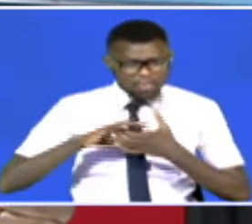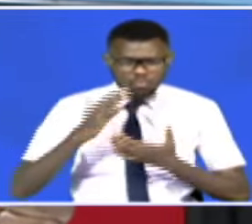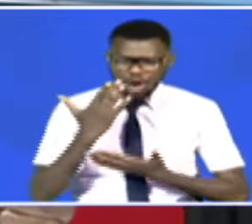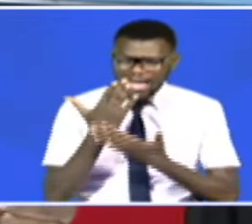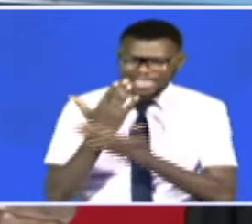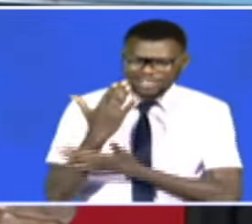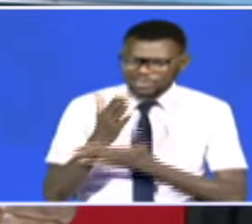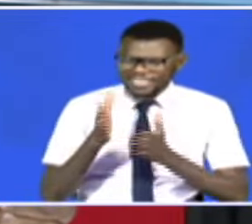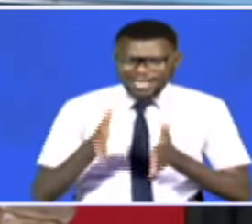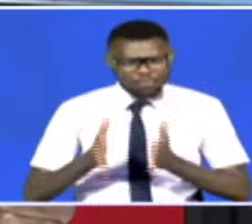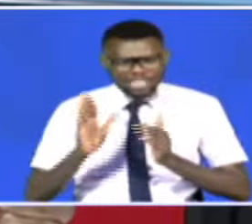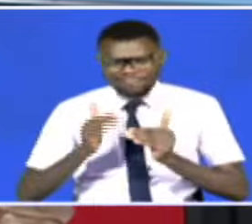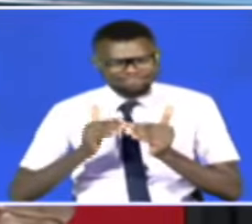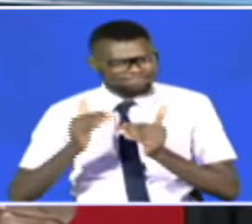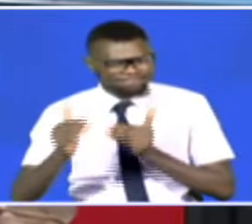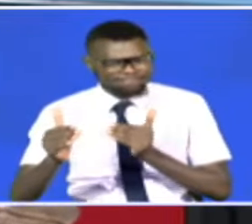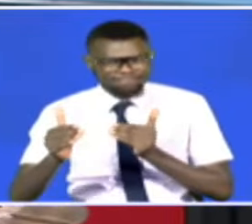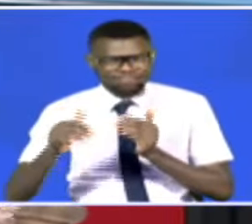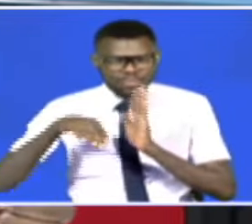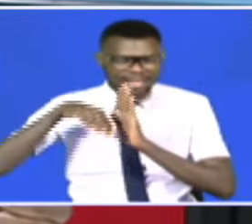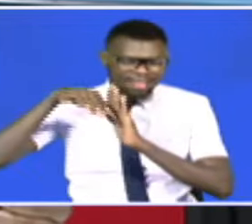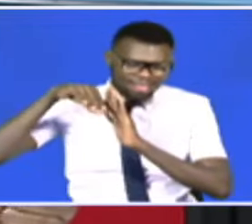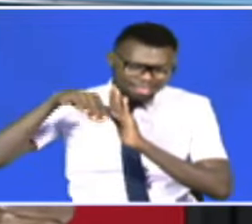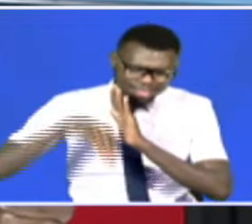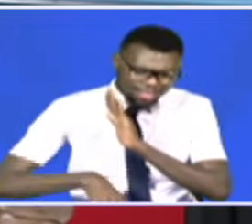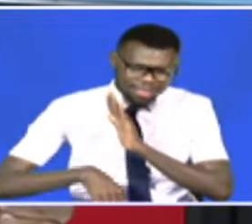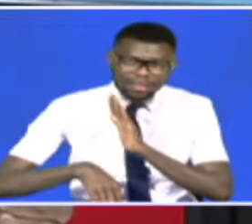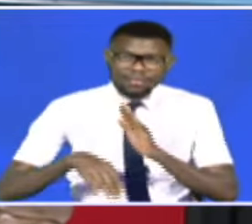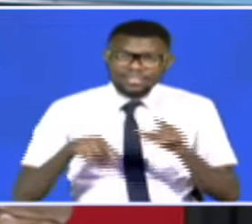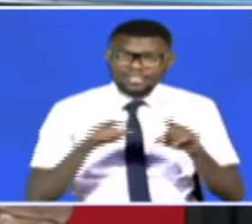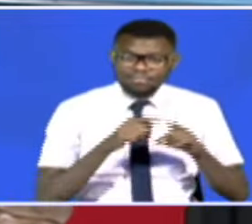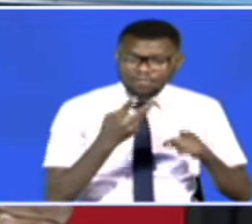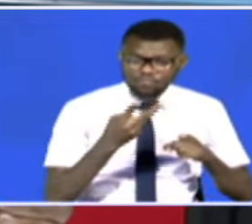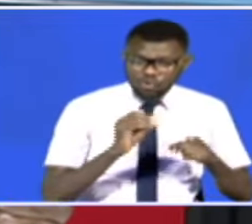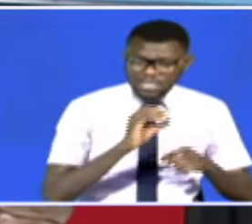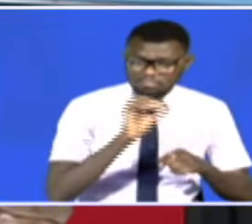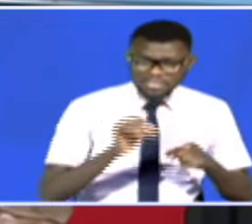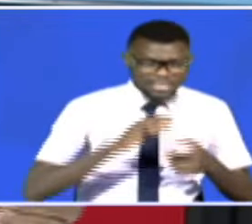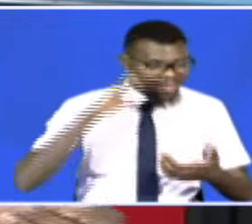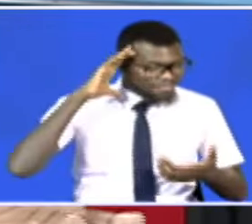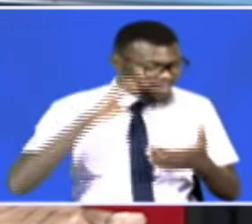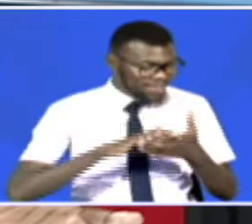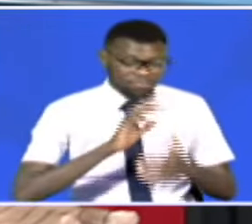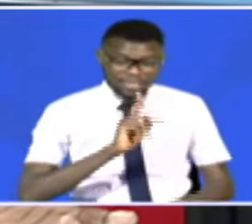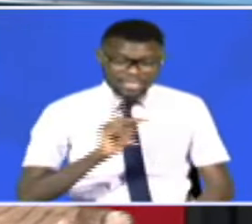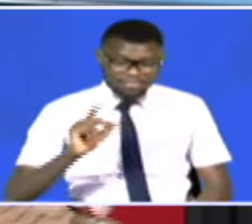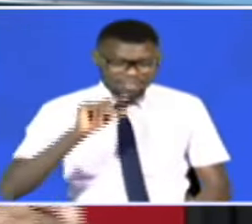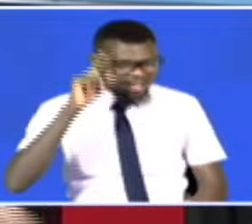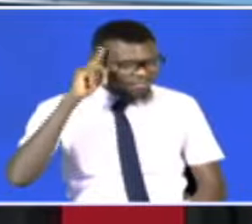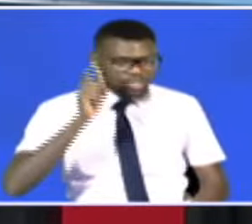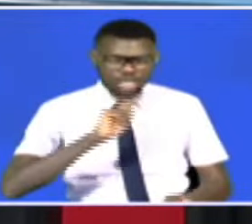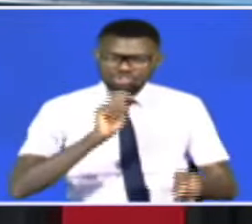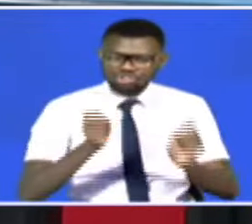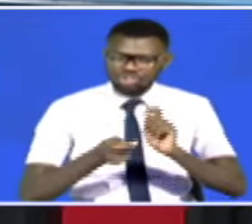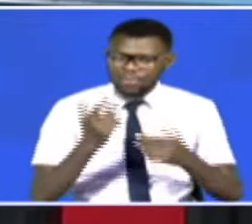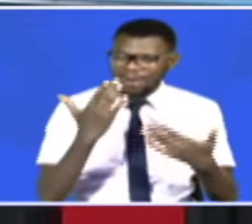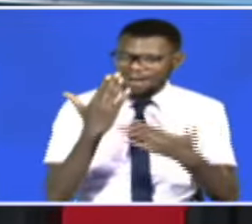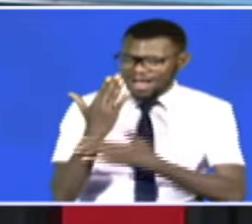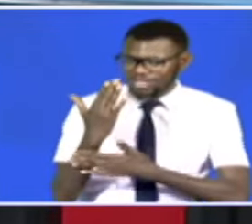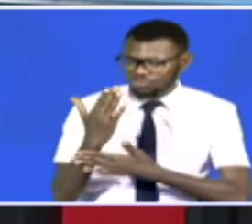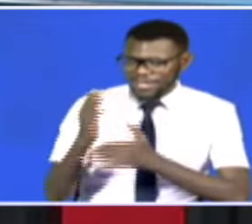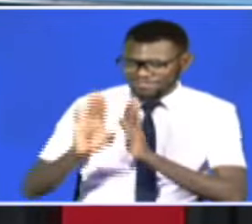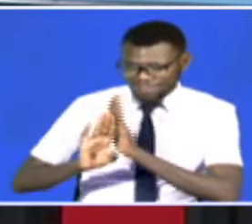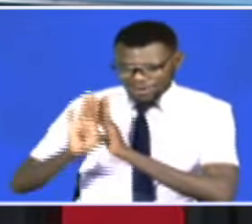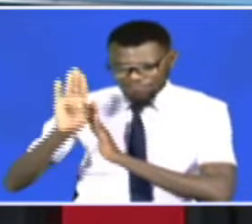wrong direction, while 40% believe the Kenya Kwanza administration would change the tide and transform the country. This is according to